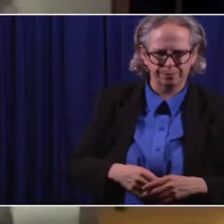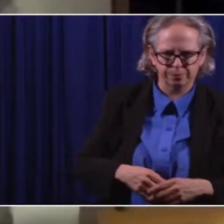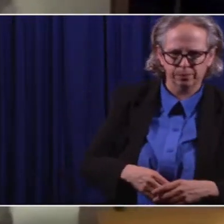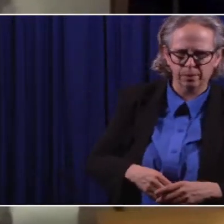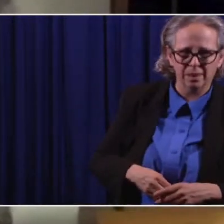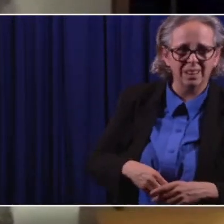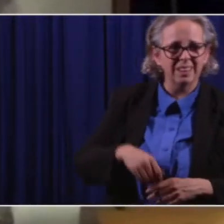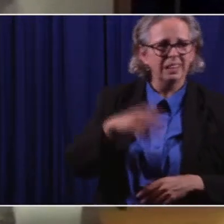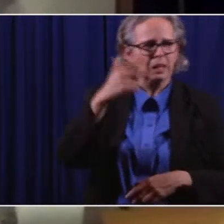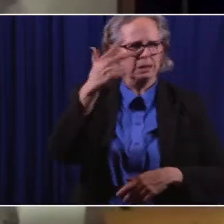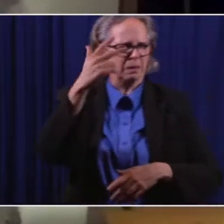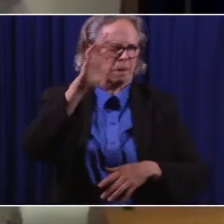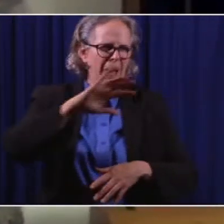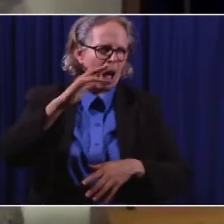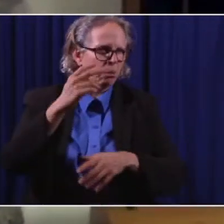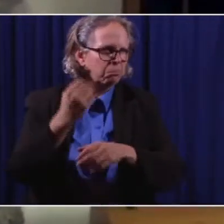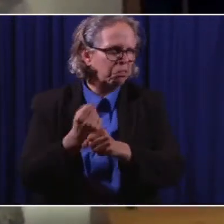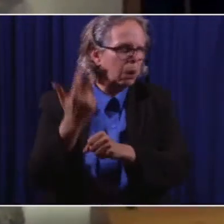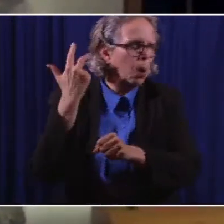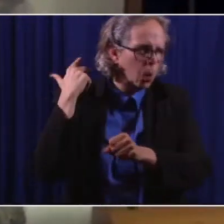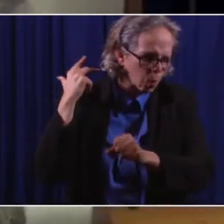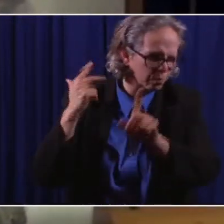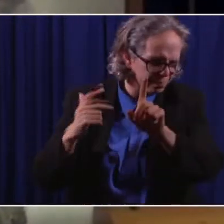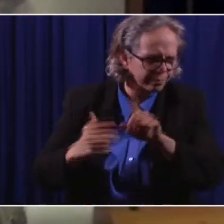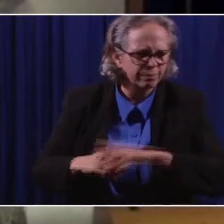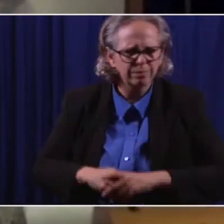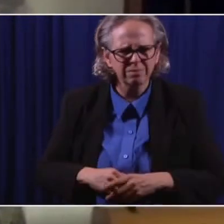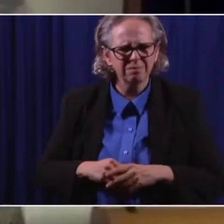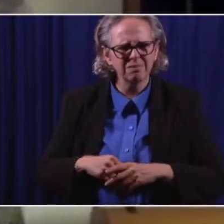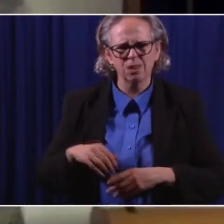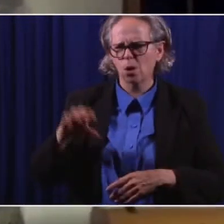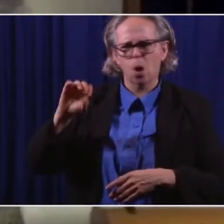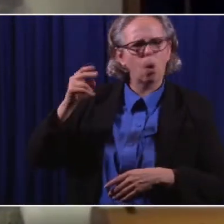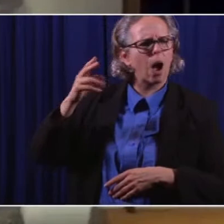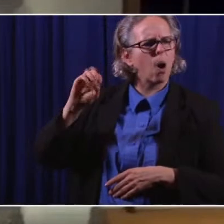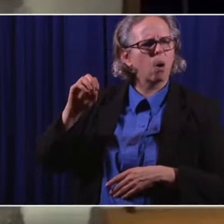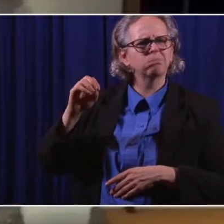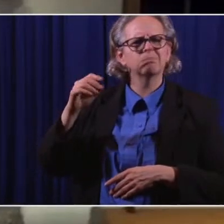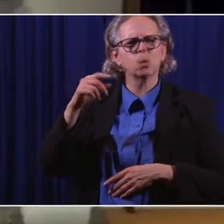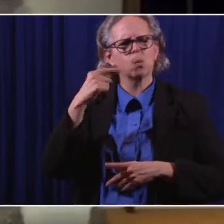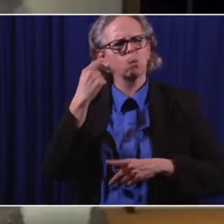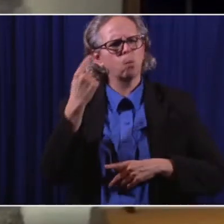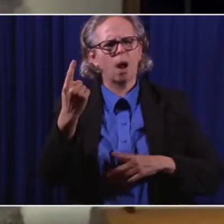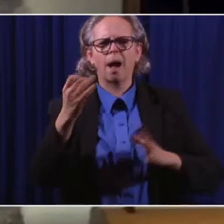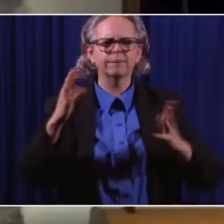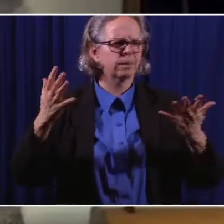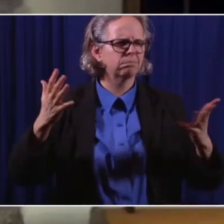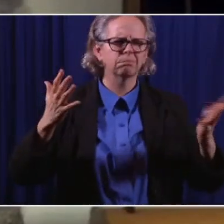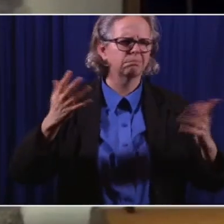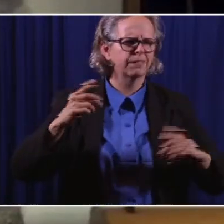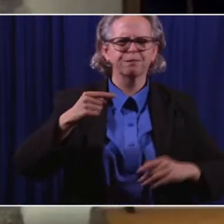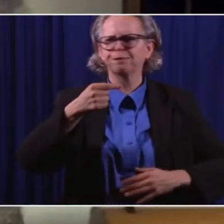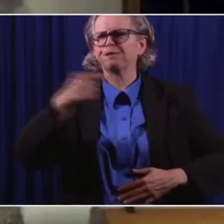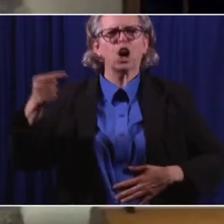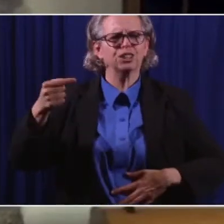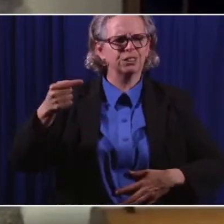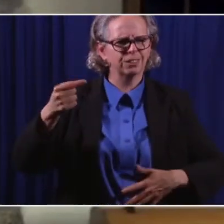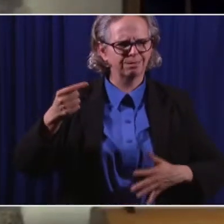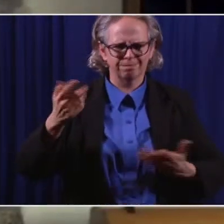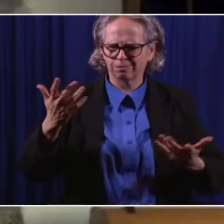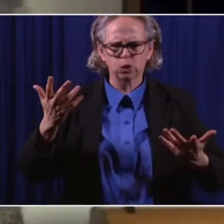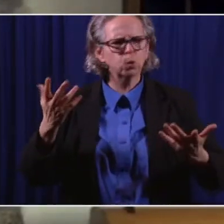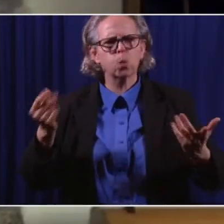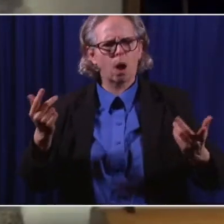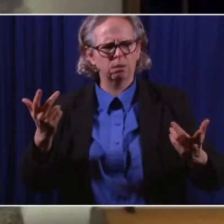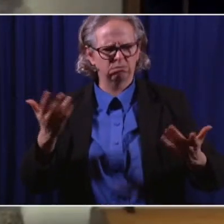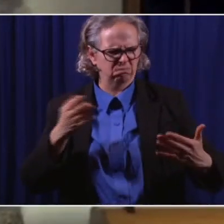became one of the first states to file a lawsuit against the drug companies and against the distributors. This week, the